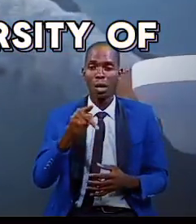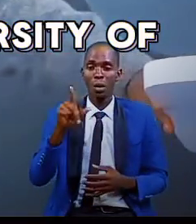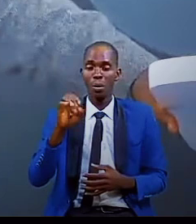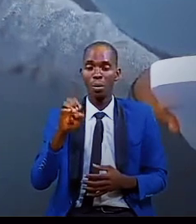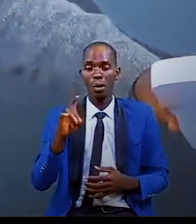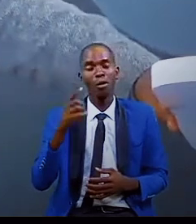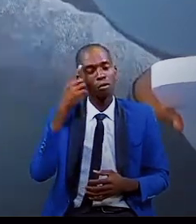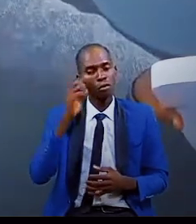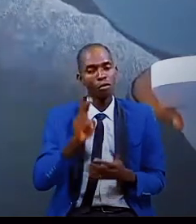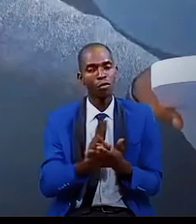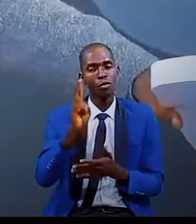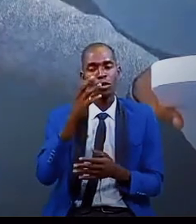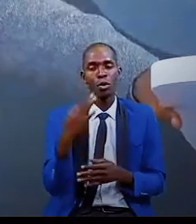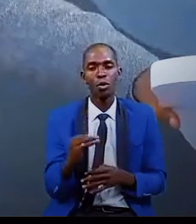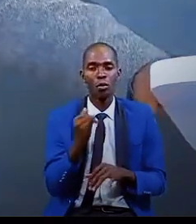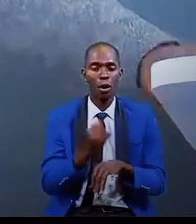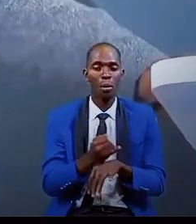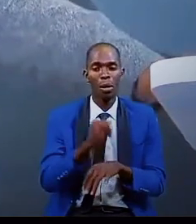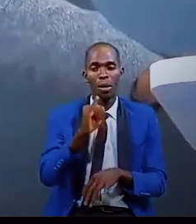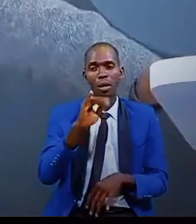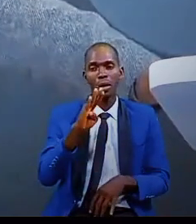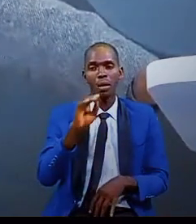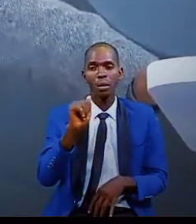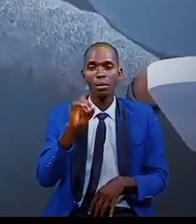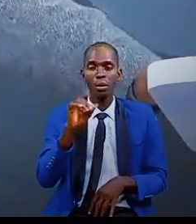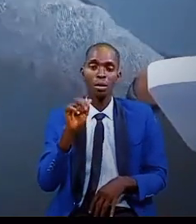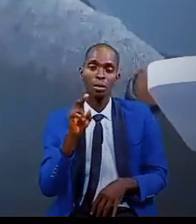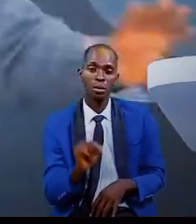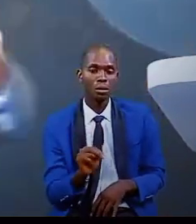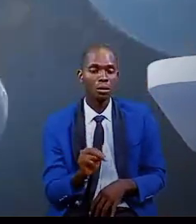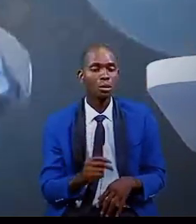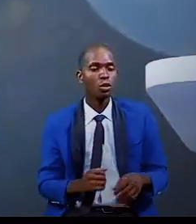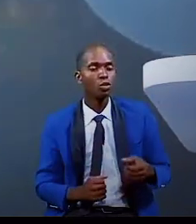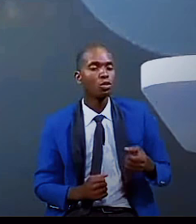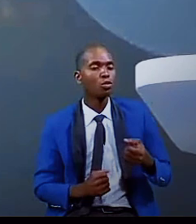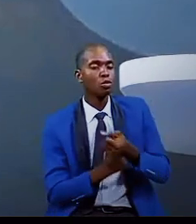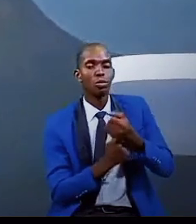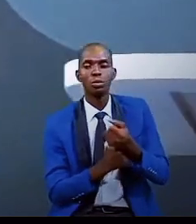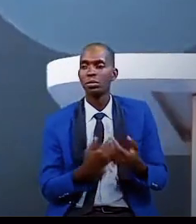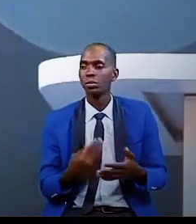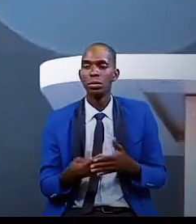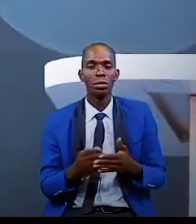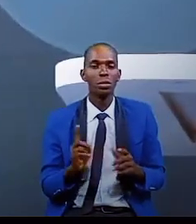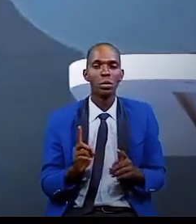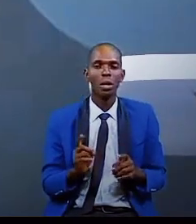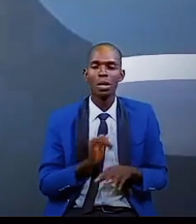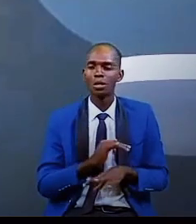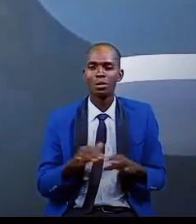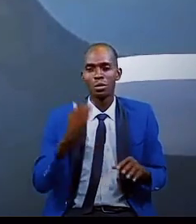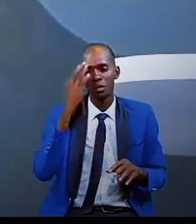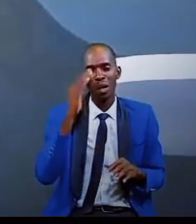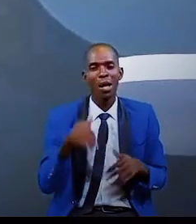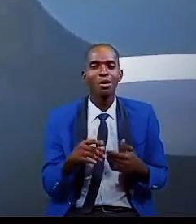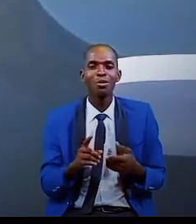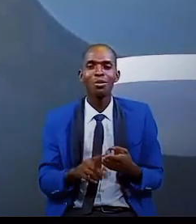Ibadan. And for sponsorship, I didn't know how to, you know, all these. At that